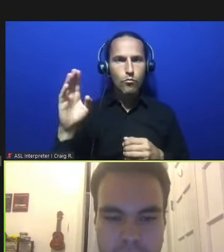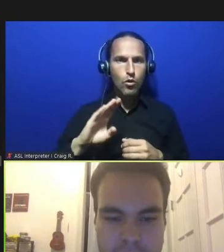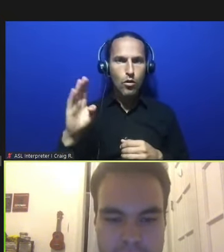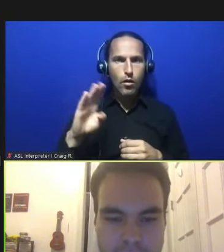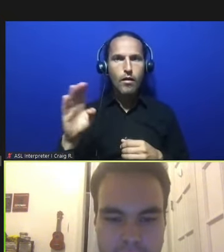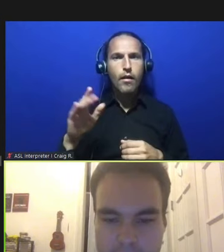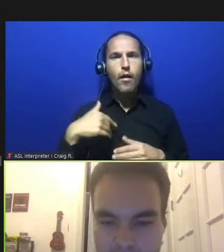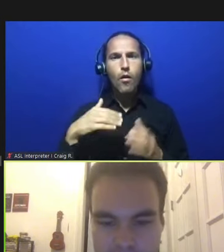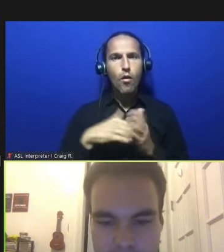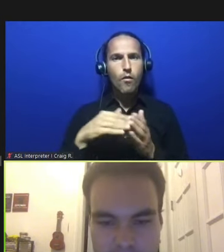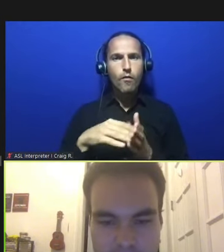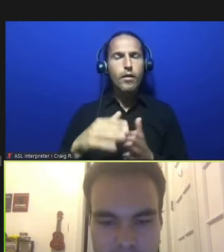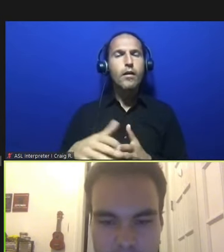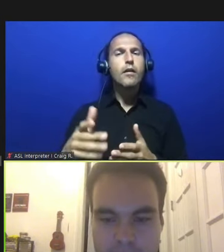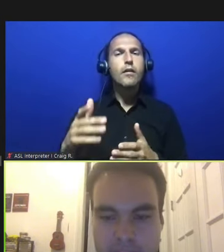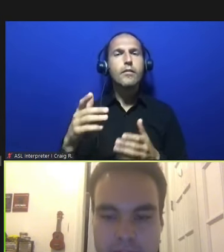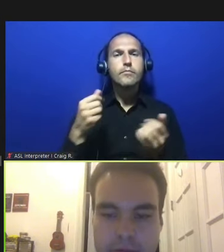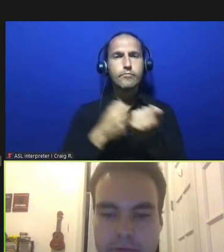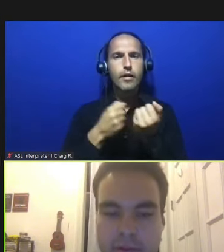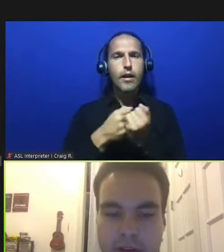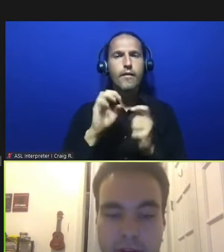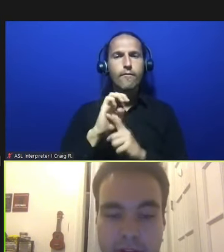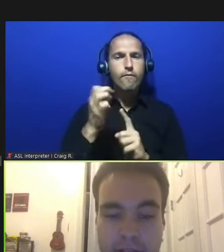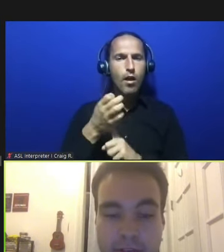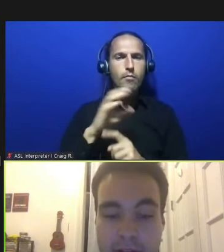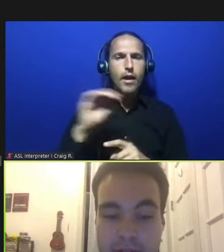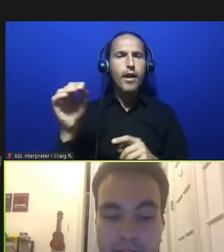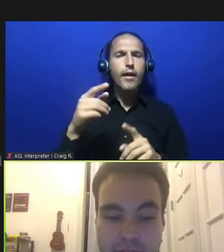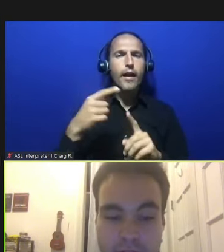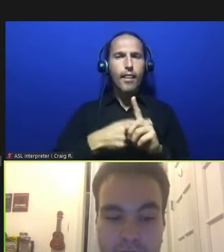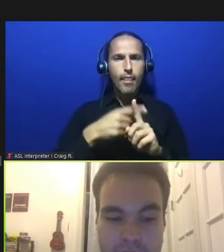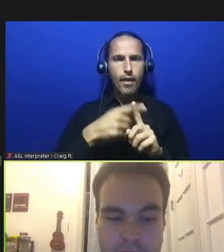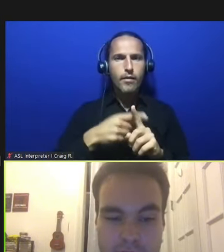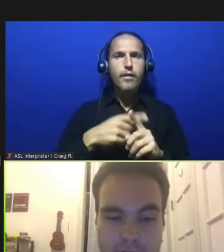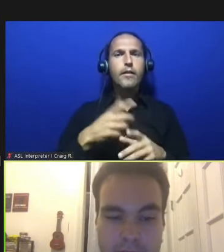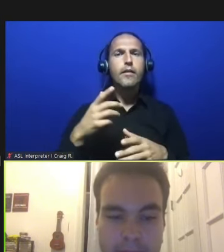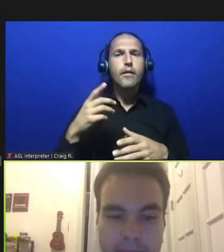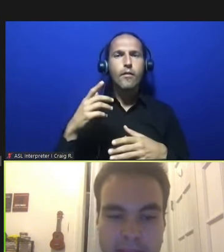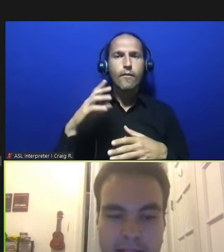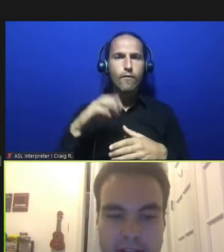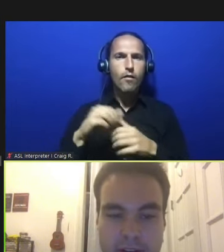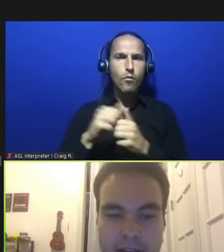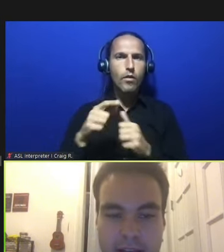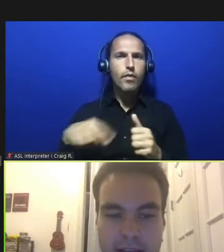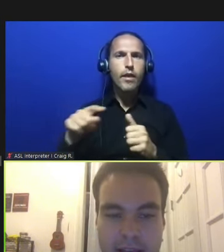avid transit and climate advocate, and a representative from the New York League of Conservation Voters.